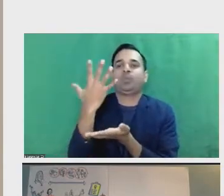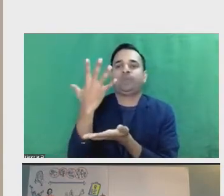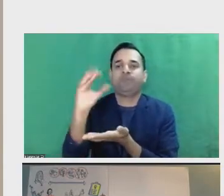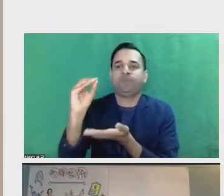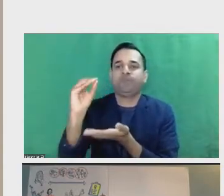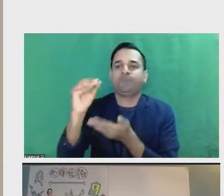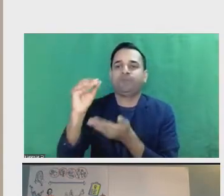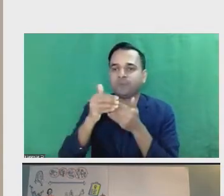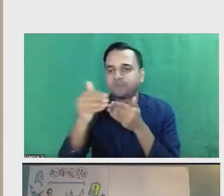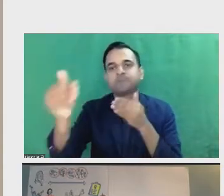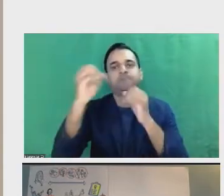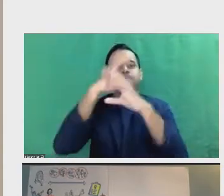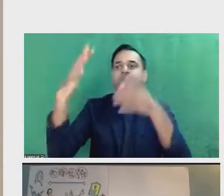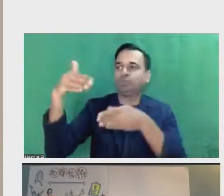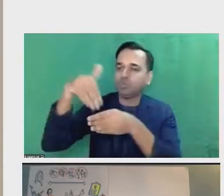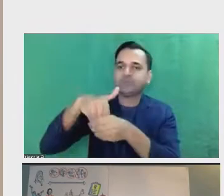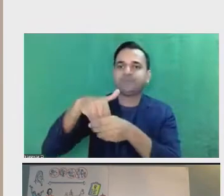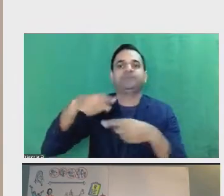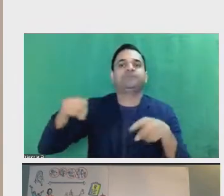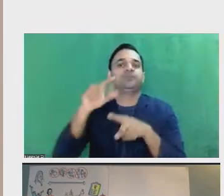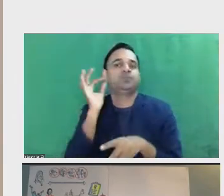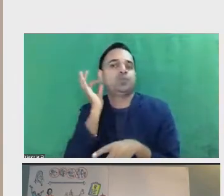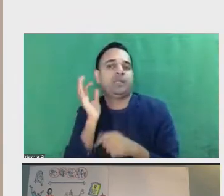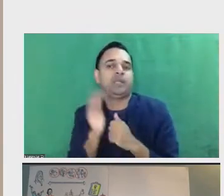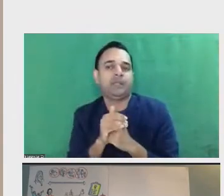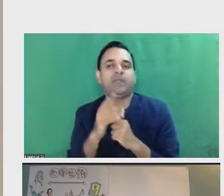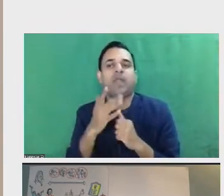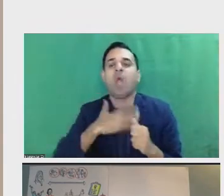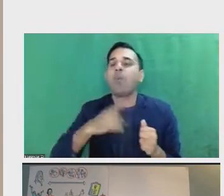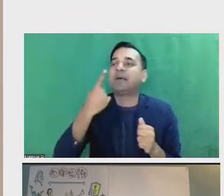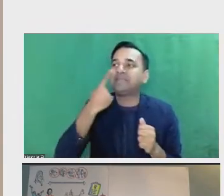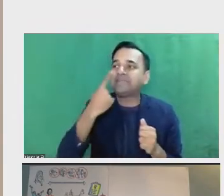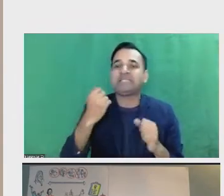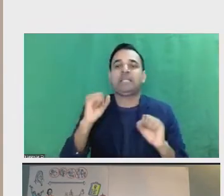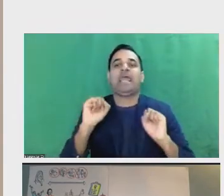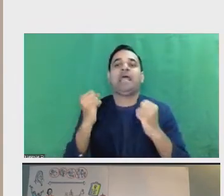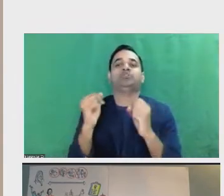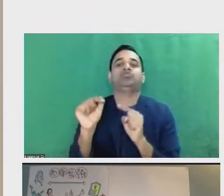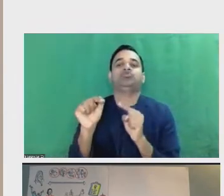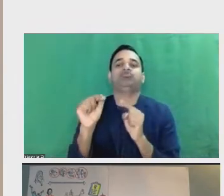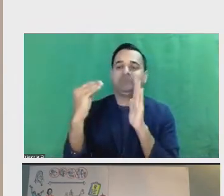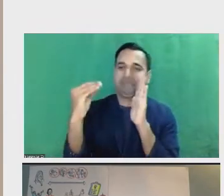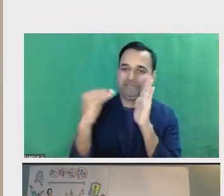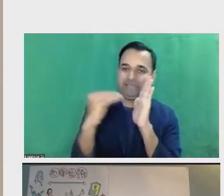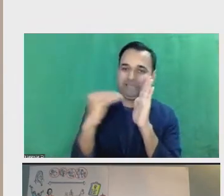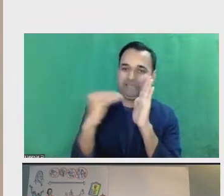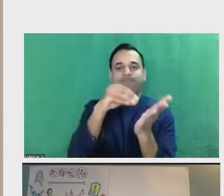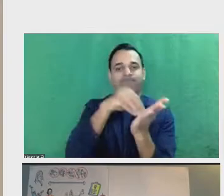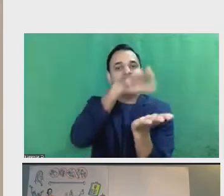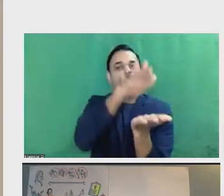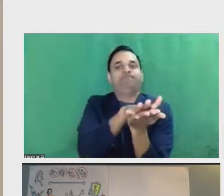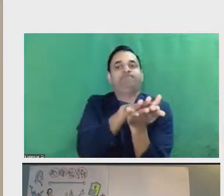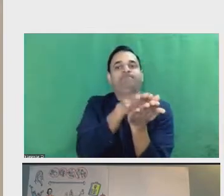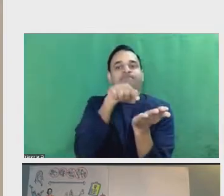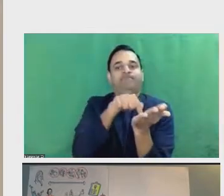Capacity building is important, but you also need to make sure that there are enabling environments, which is